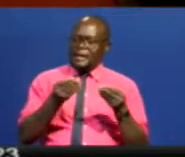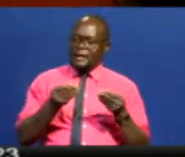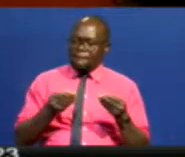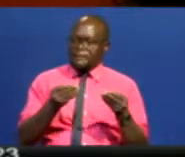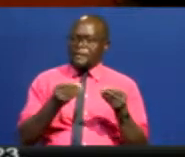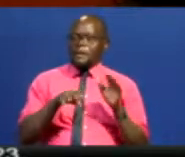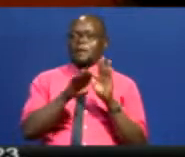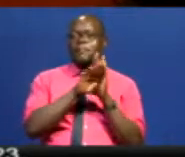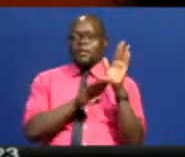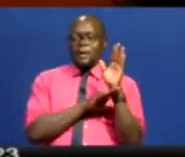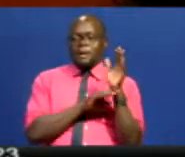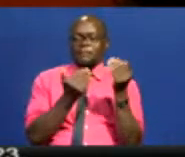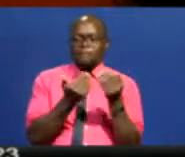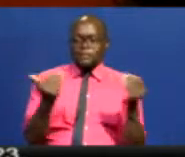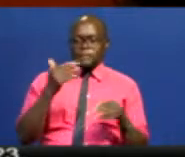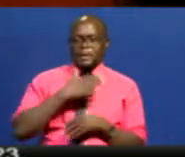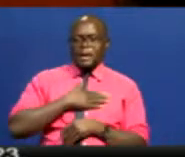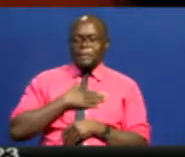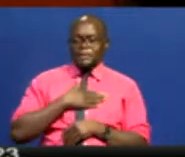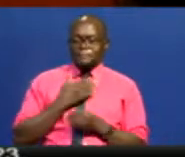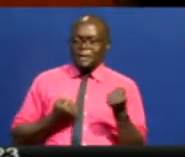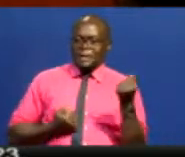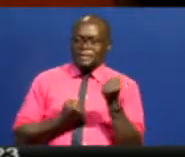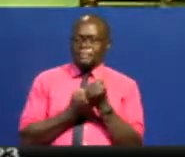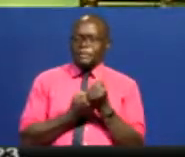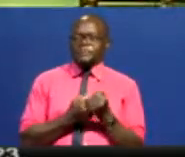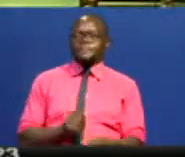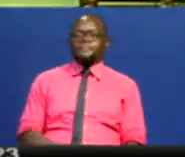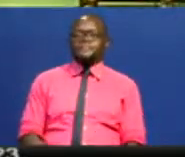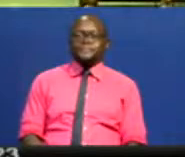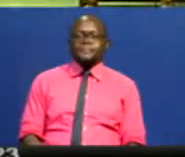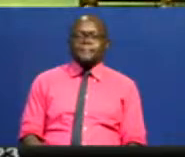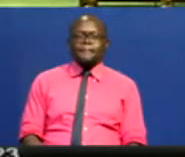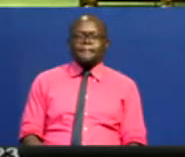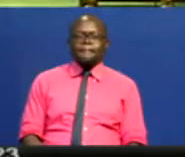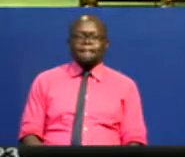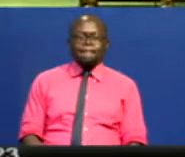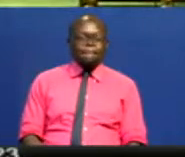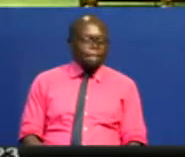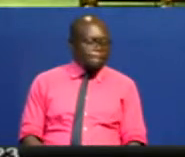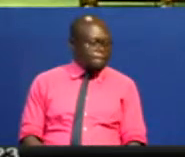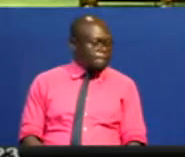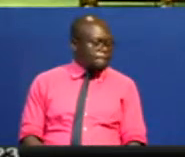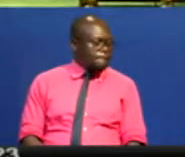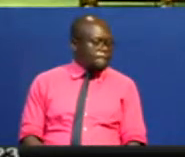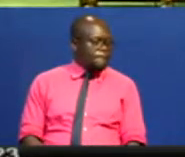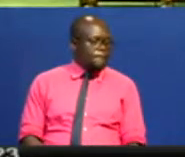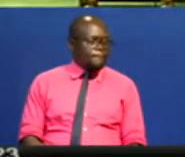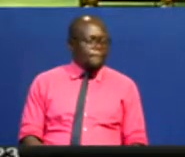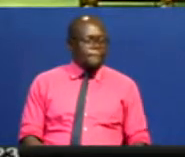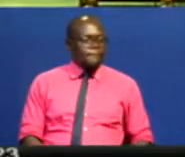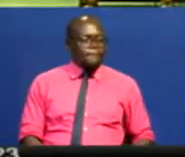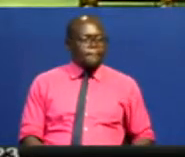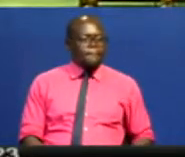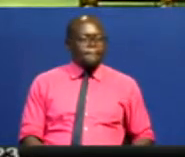nutrition for our children. Mr. Speaker, I support. Wakili Muriu.